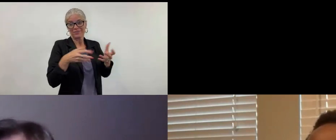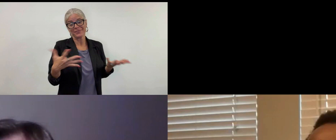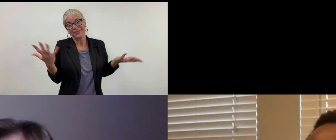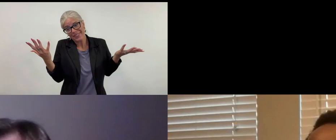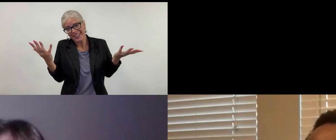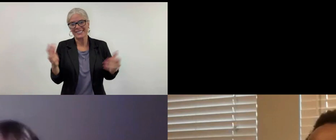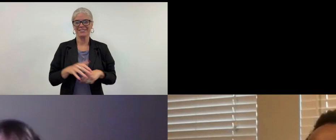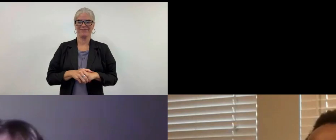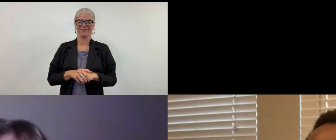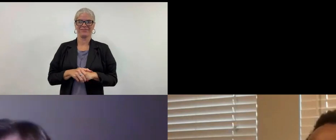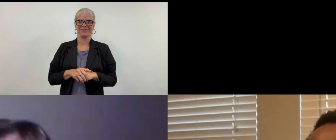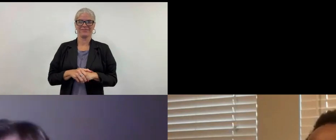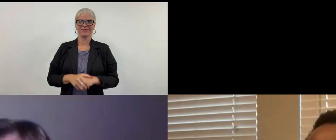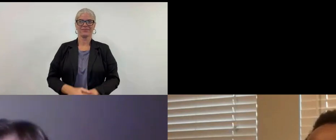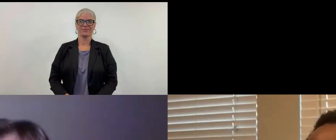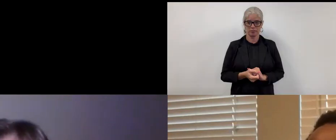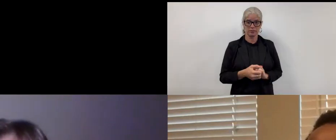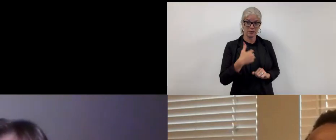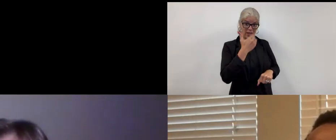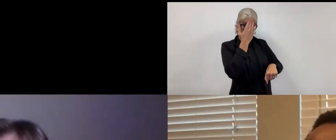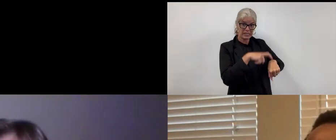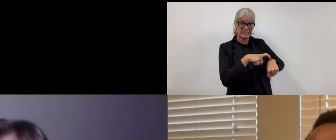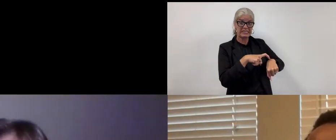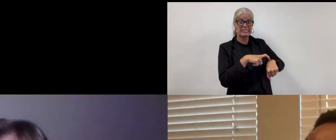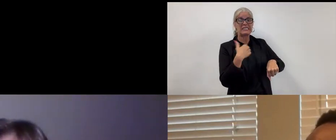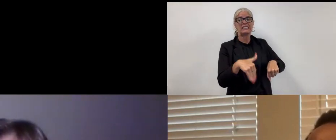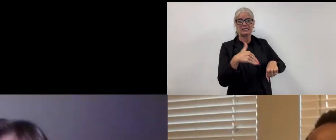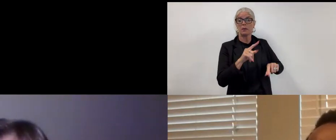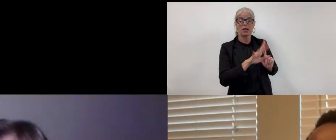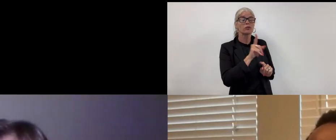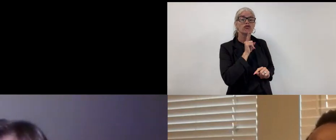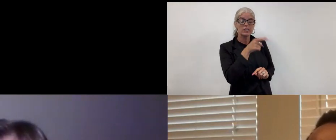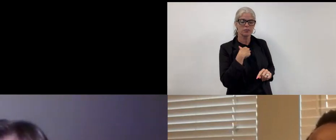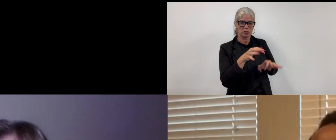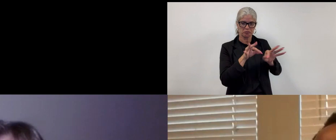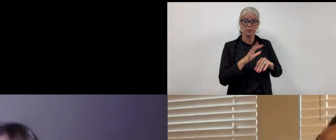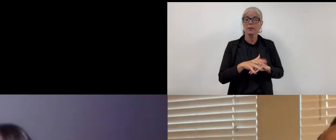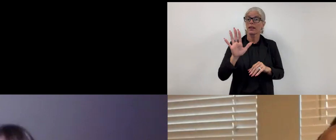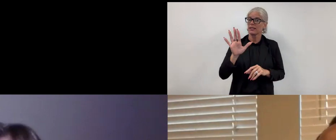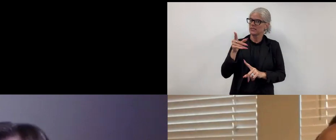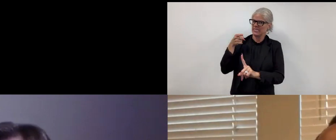maybe, or a different facility. Right. I couldn't agree with that more. The